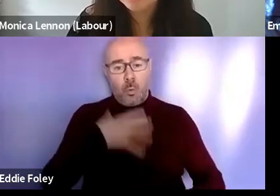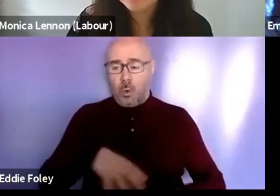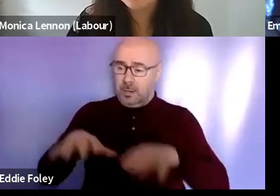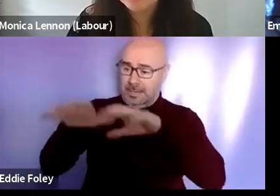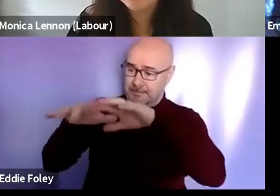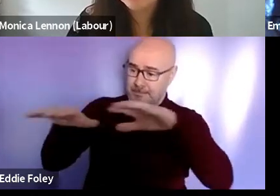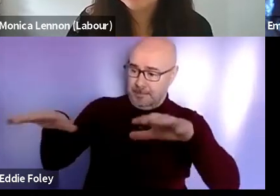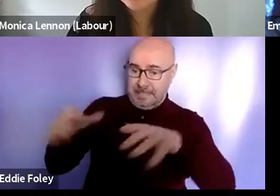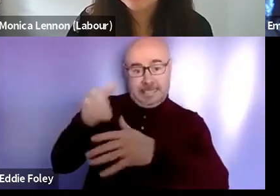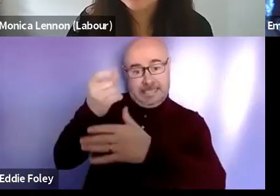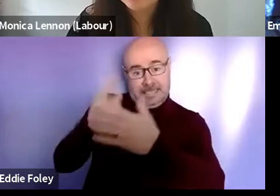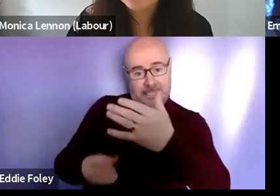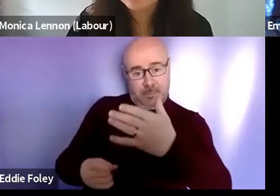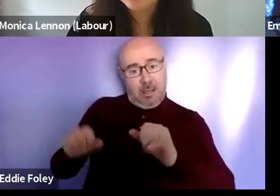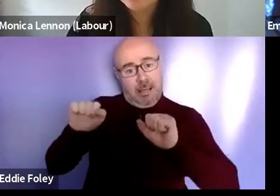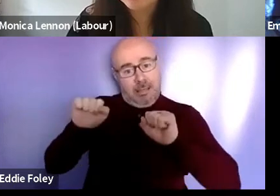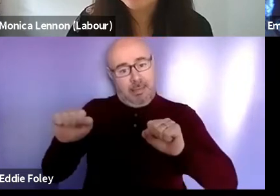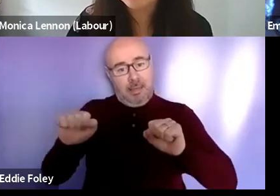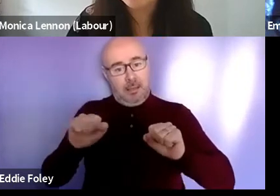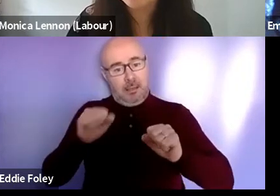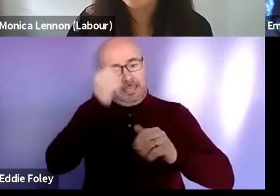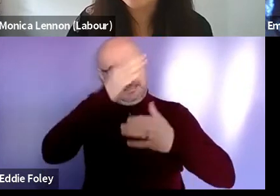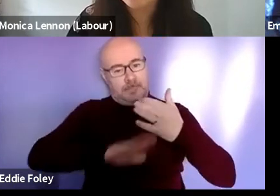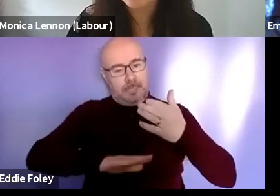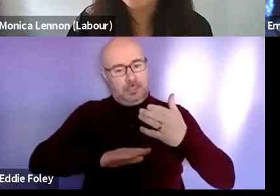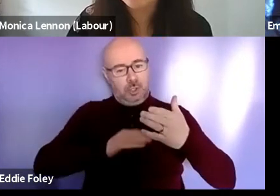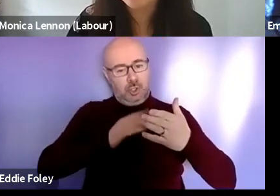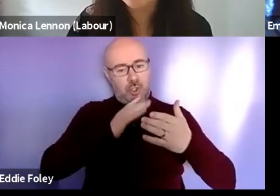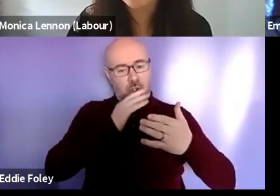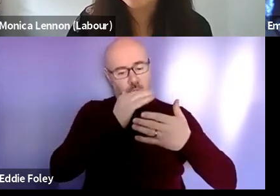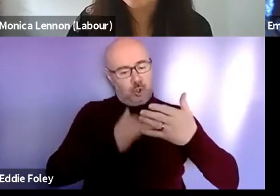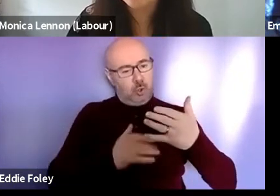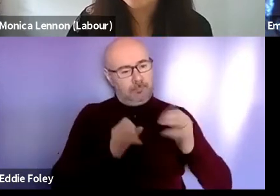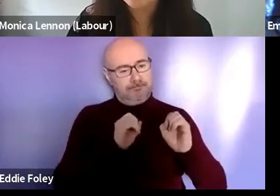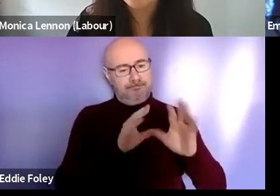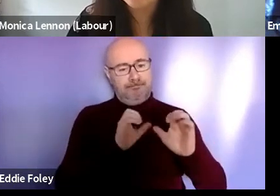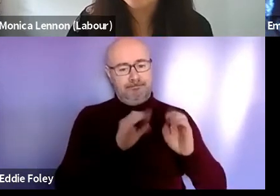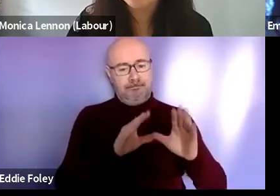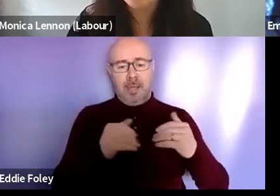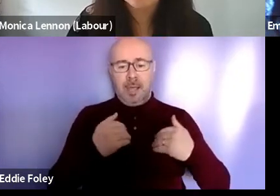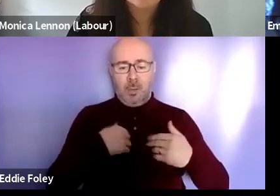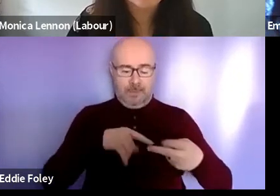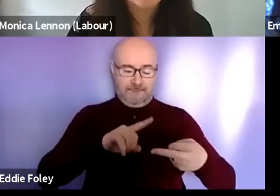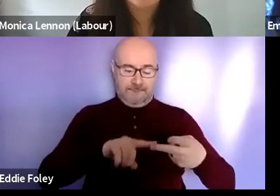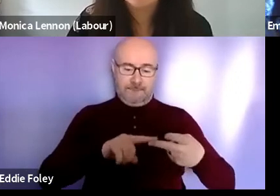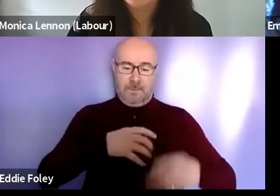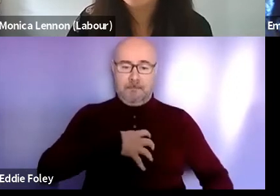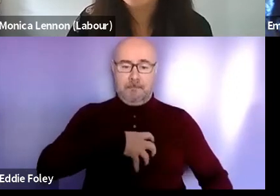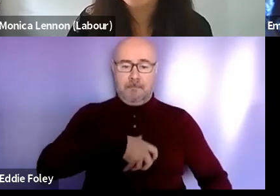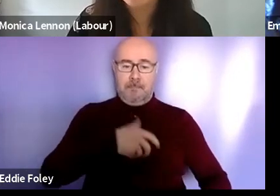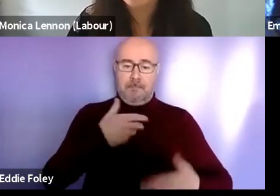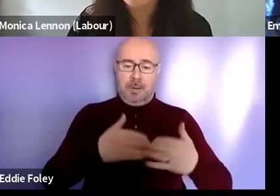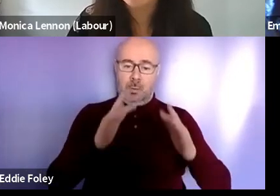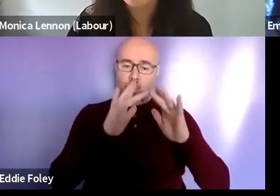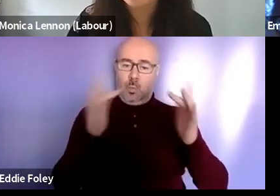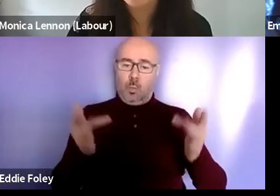stories. I mean, our Vice President had a big webinar last Thursday where she, called "What's It Like to Be a